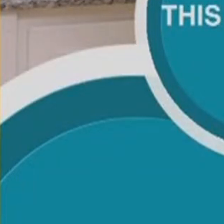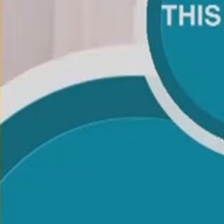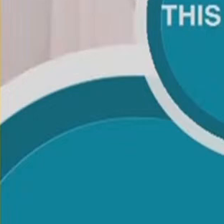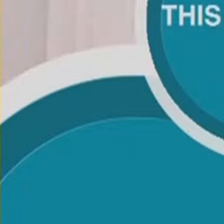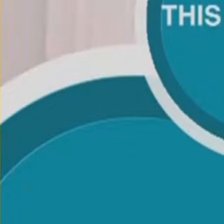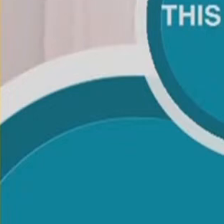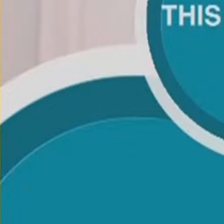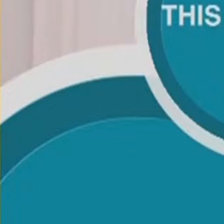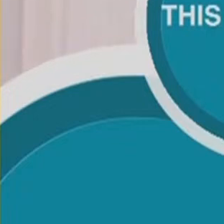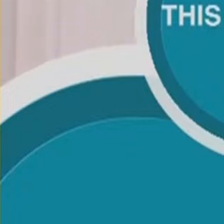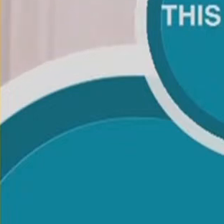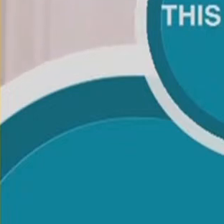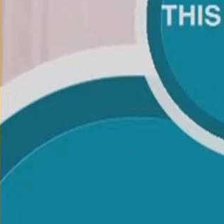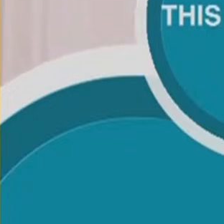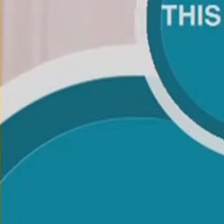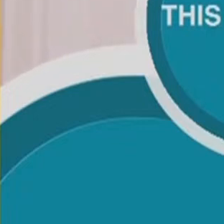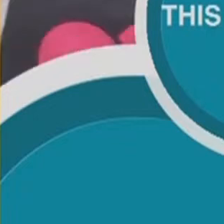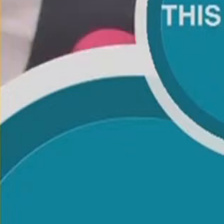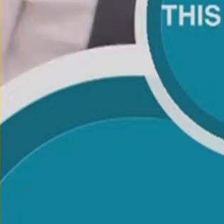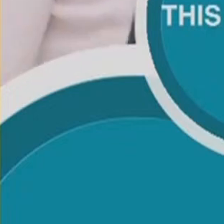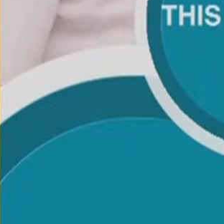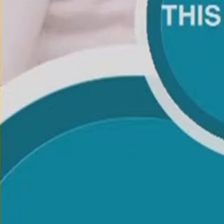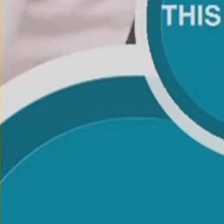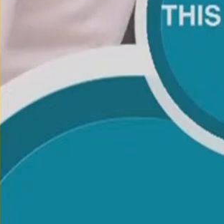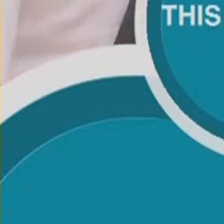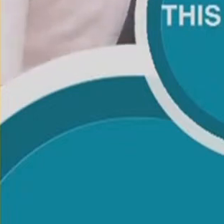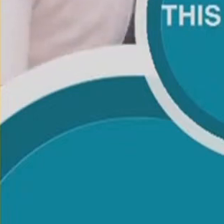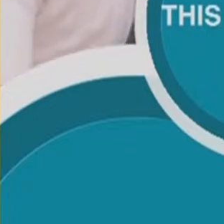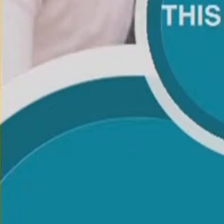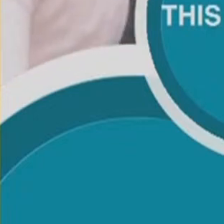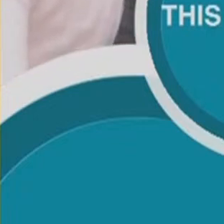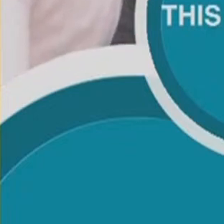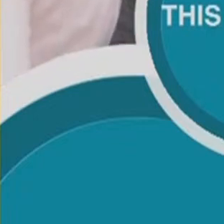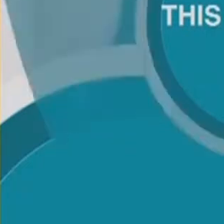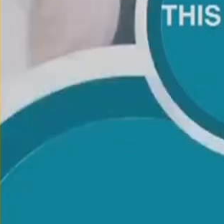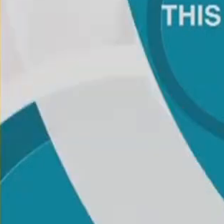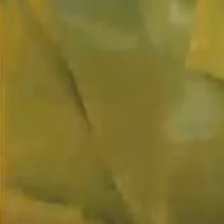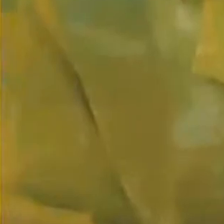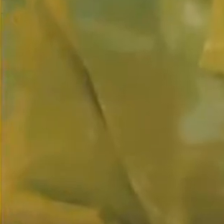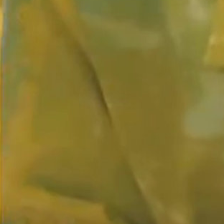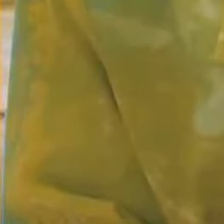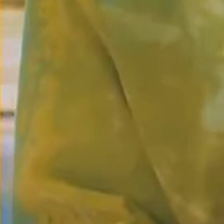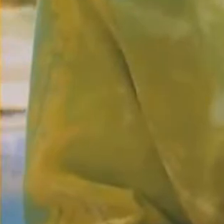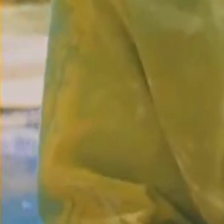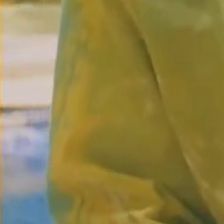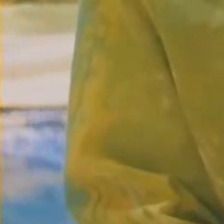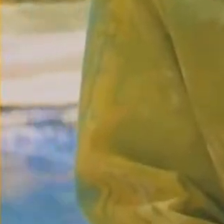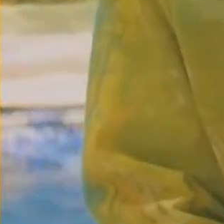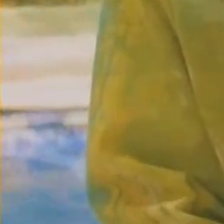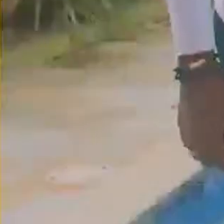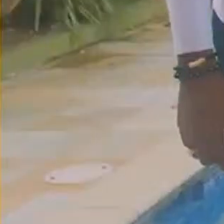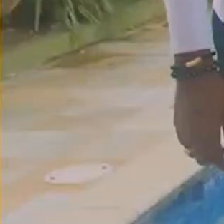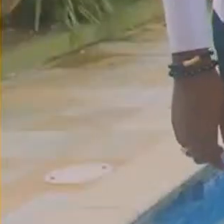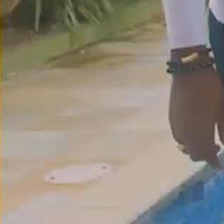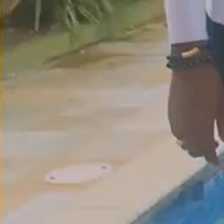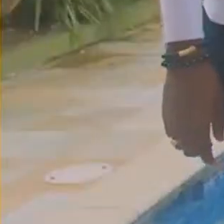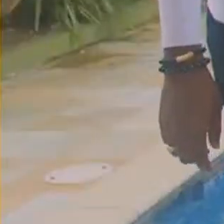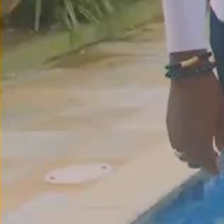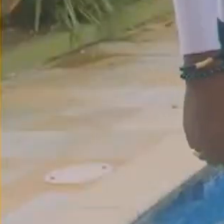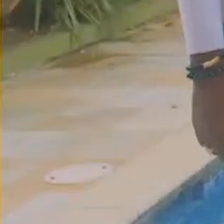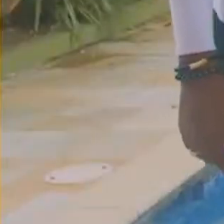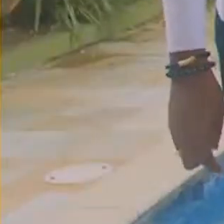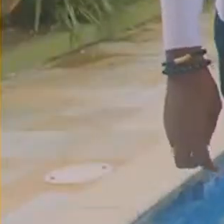don't mind you. Wow, boy. Jesus Christ. If you want to show up, you can have the chop in the back there. The time that I touch her, never from